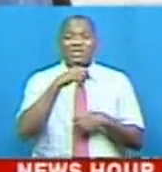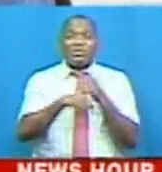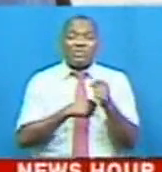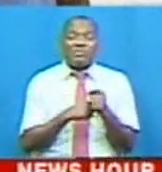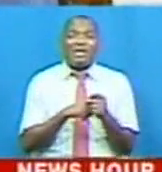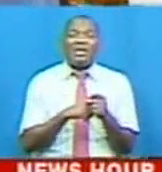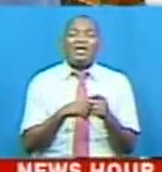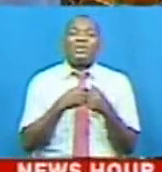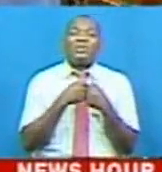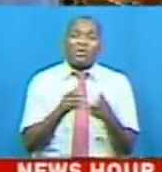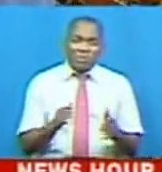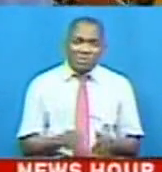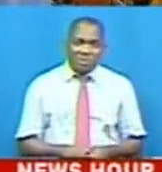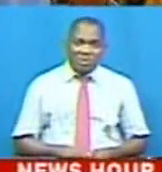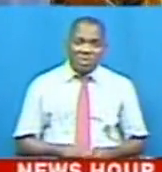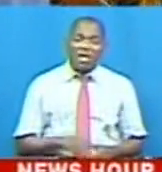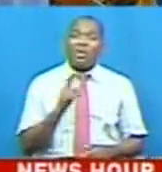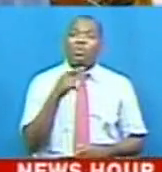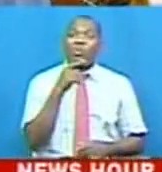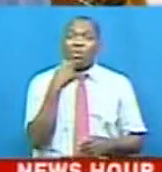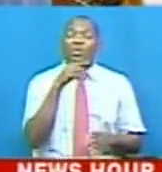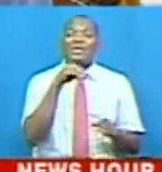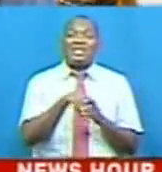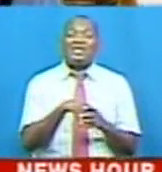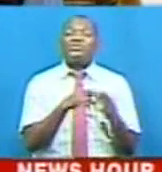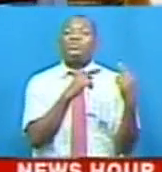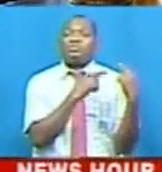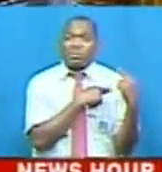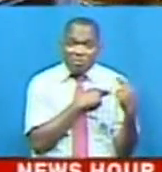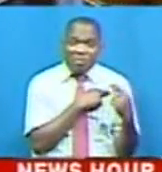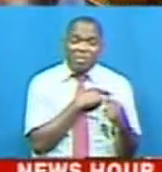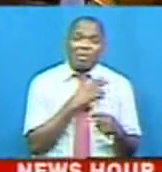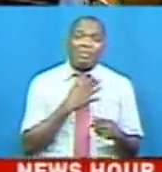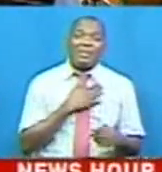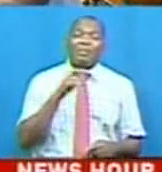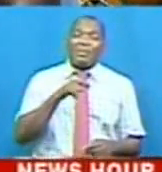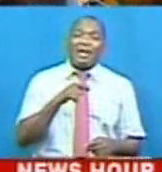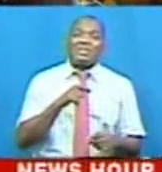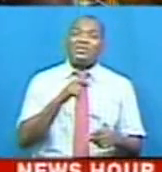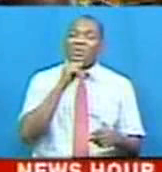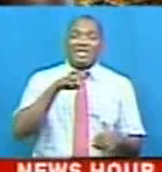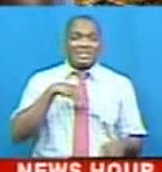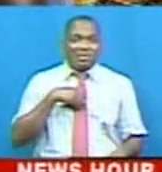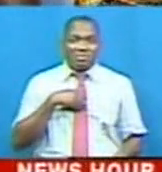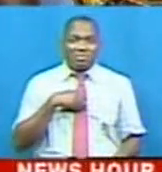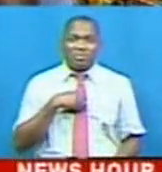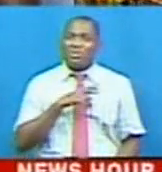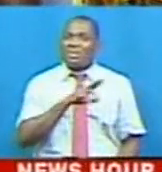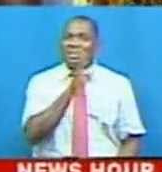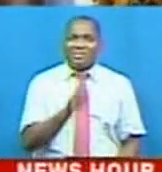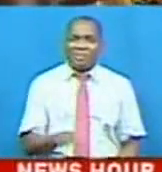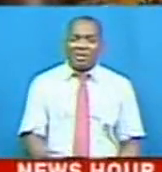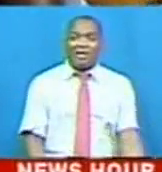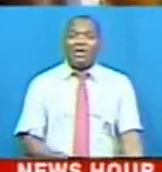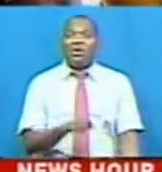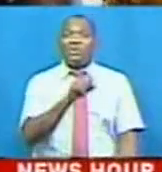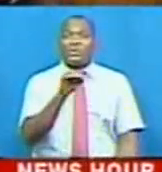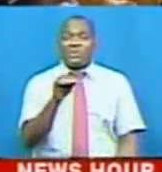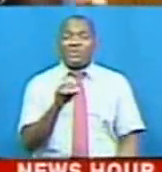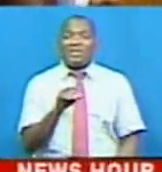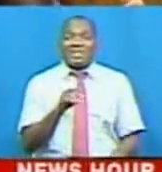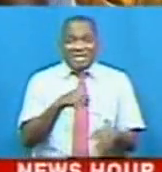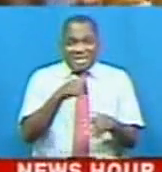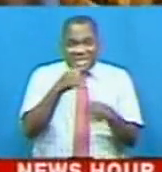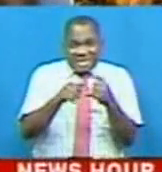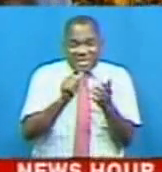suffers any loss or deficiency, whoever is responsible for that, I'm supposed to disallow and surcharge the person. So this,